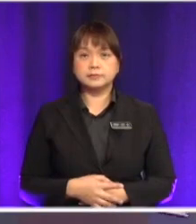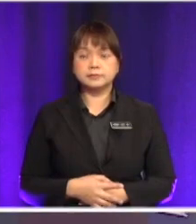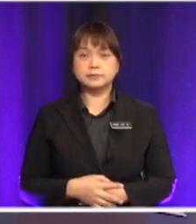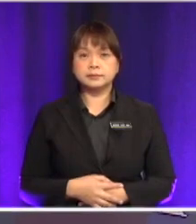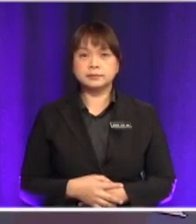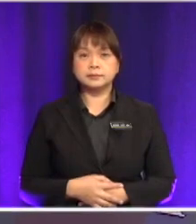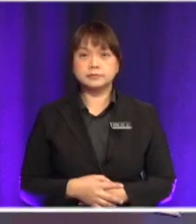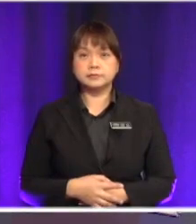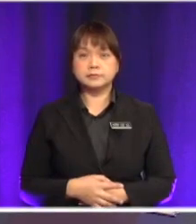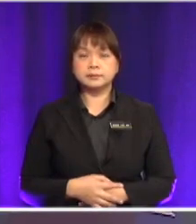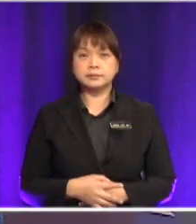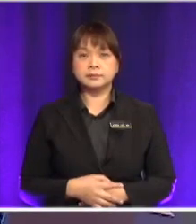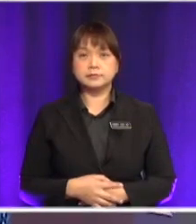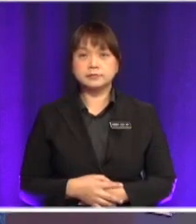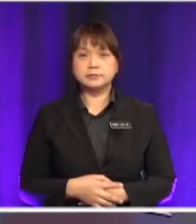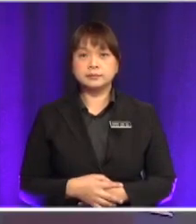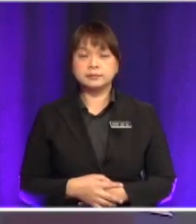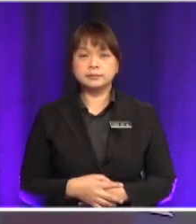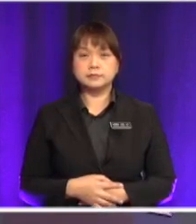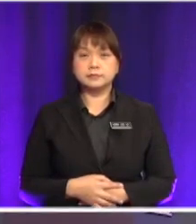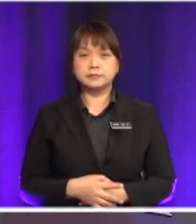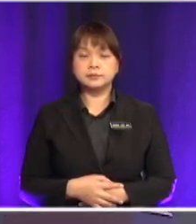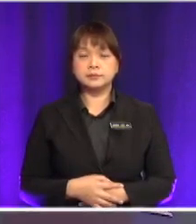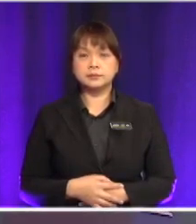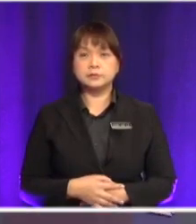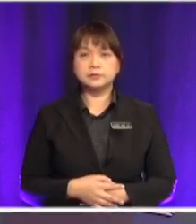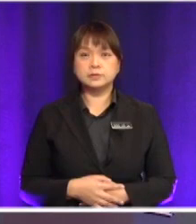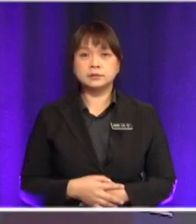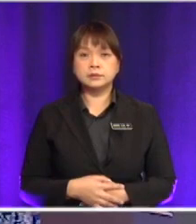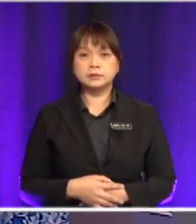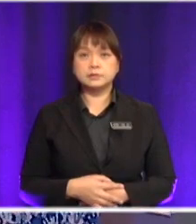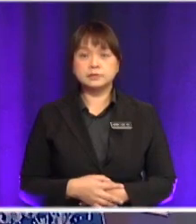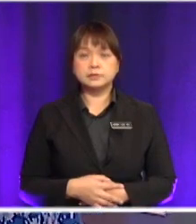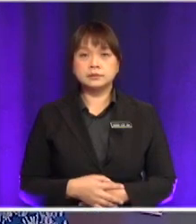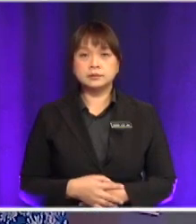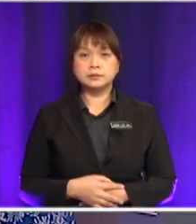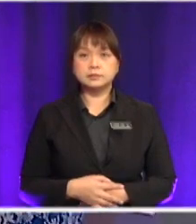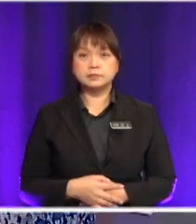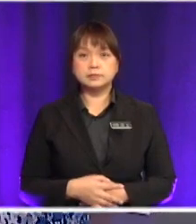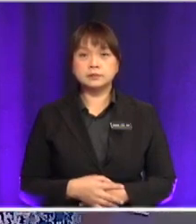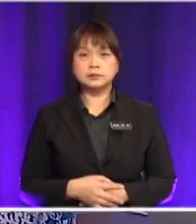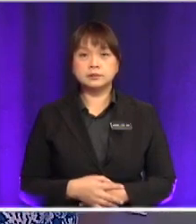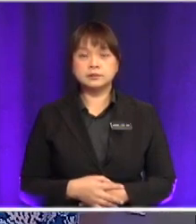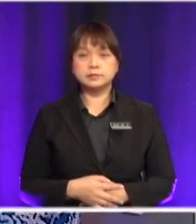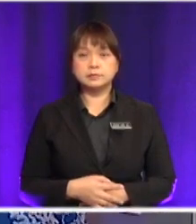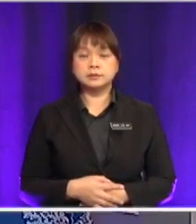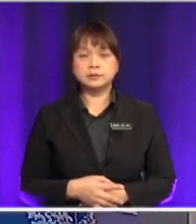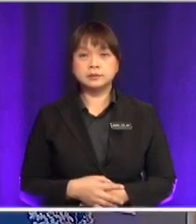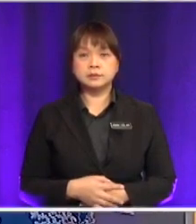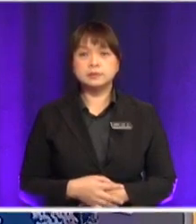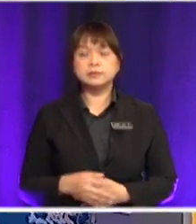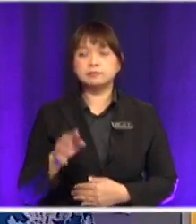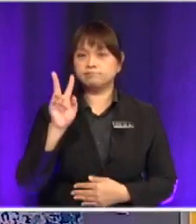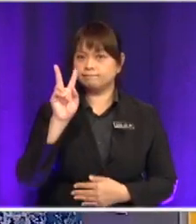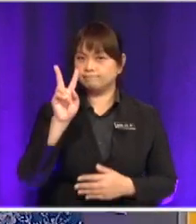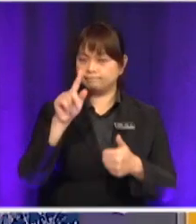letters for today's Okay, so phrase? we have 2 words here. This is the first word. Okay. And this is the second word. The second word has 4